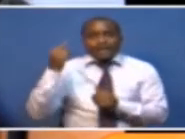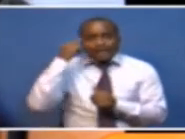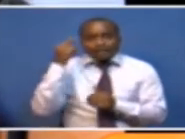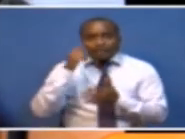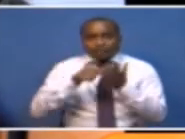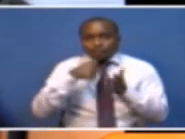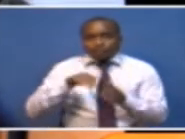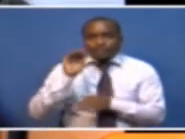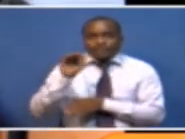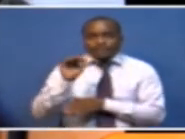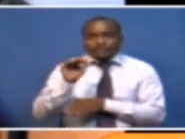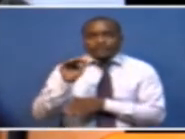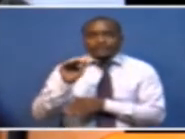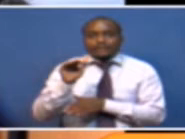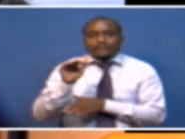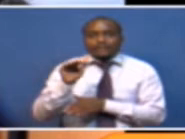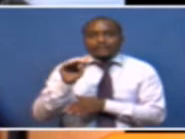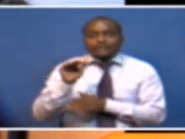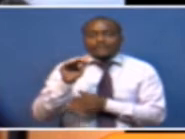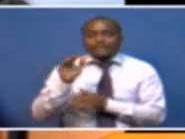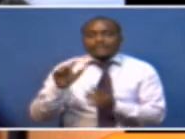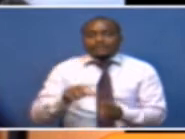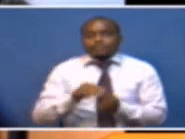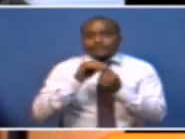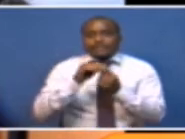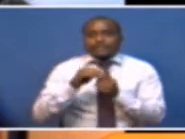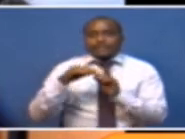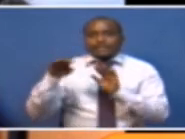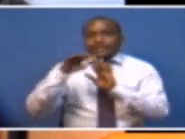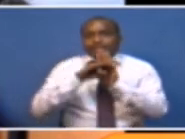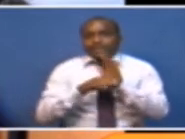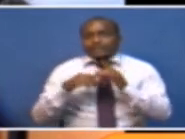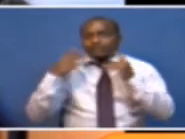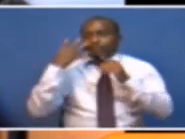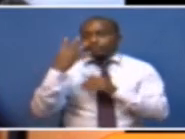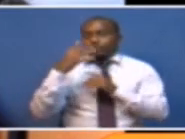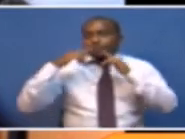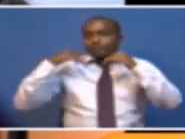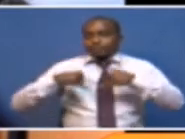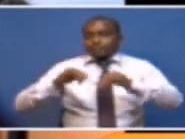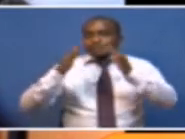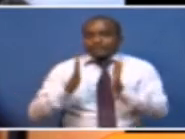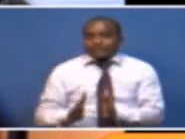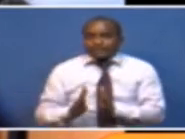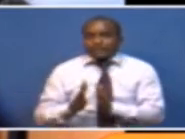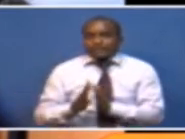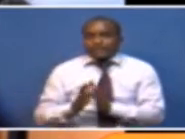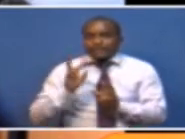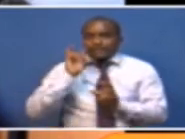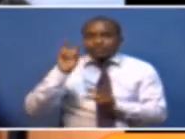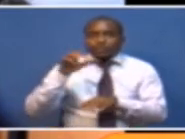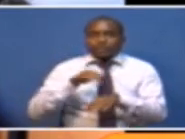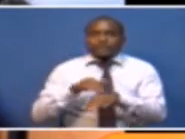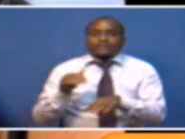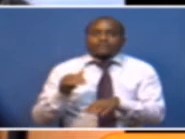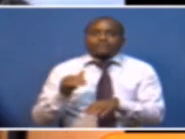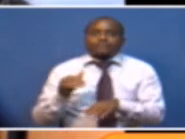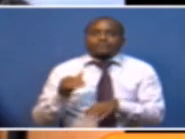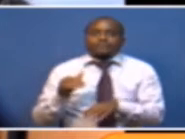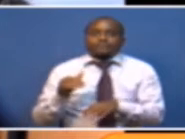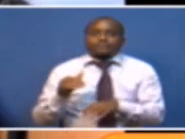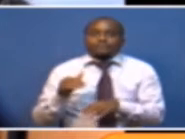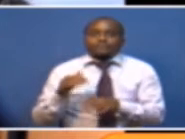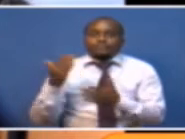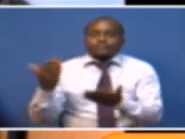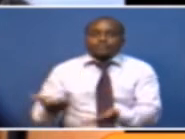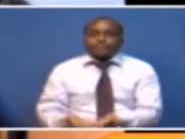we ask, and particularly the agenda for implementers, is that they look at